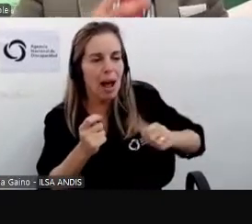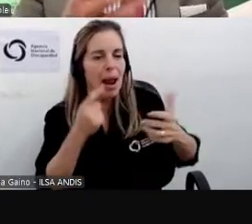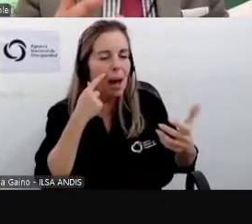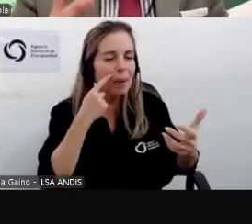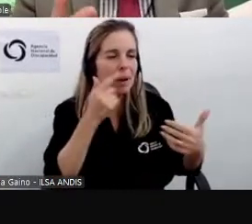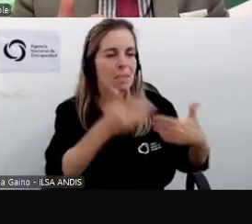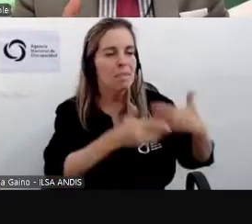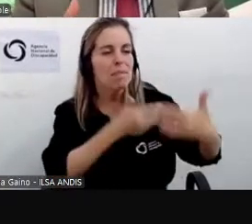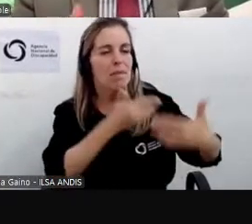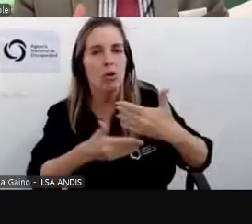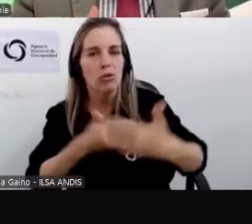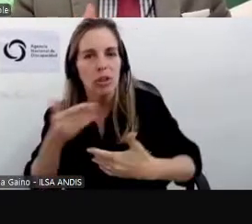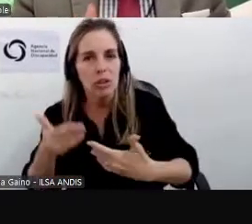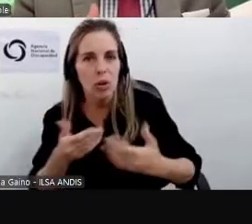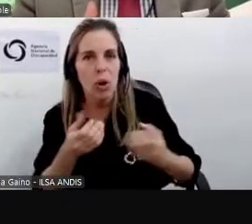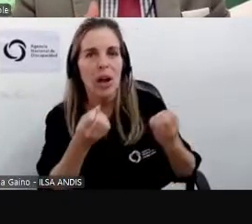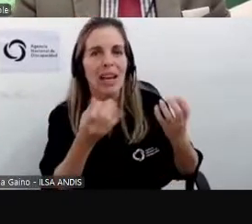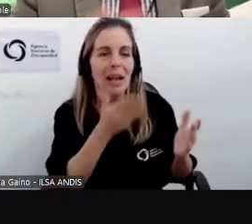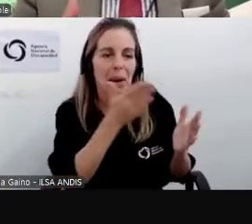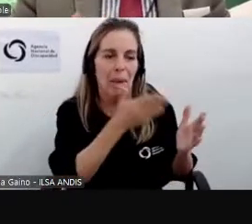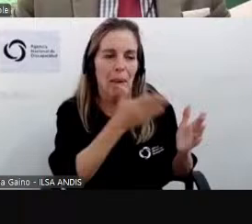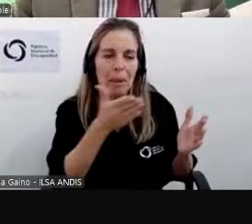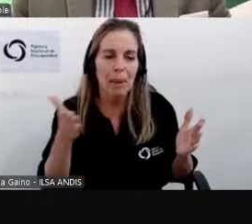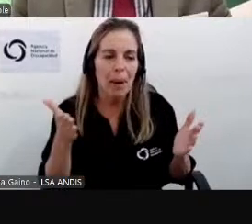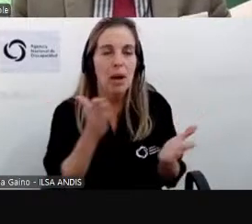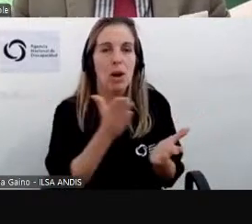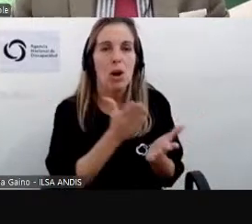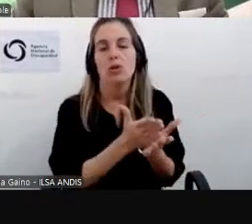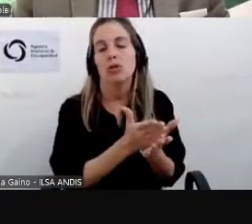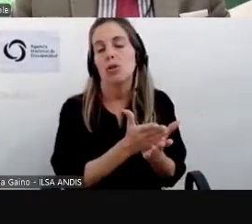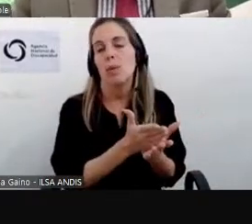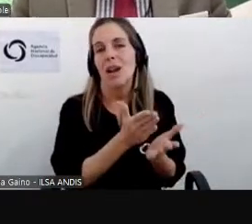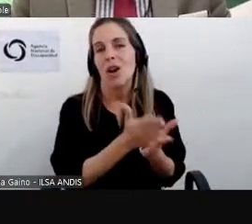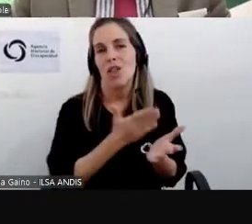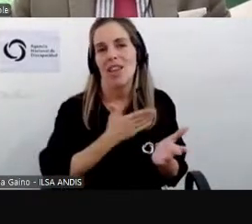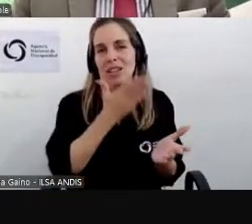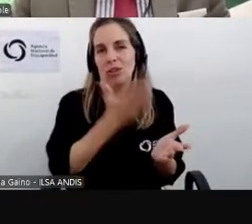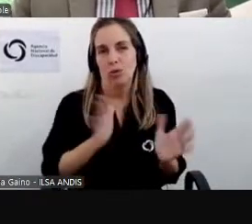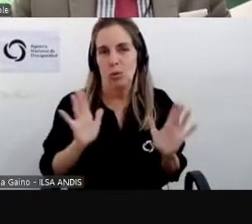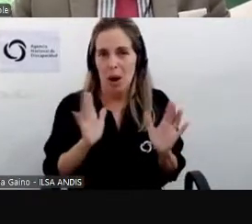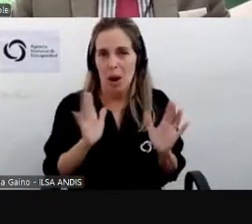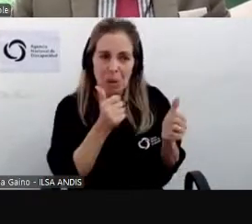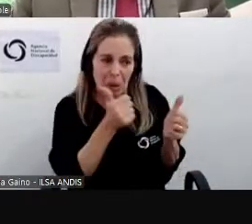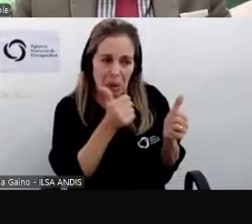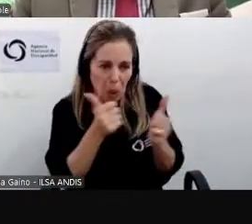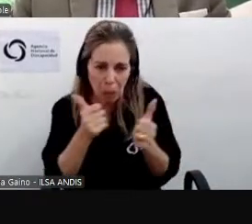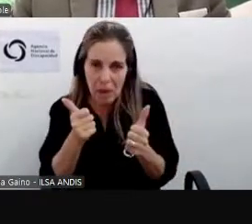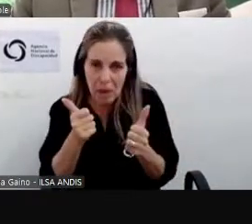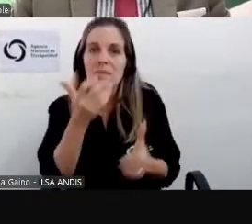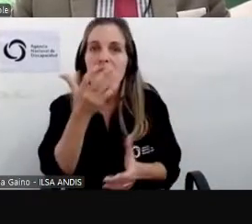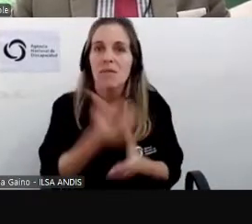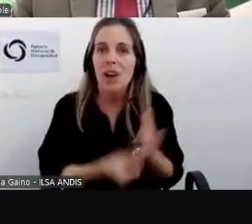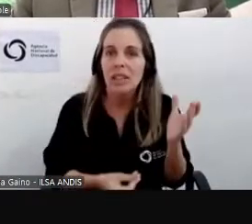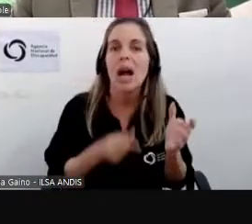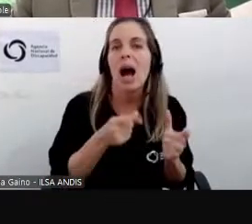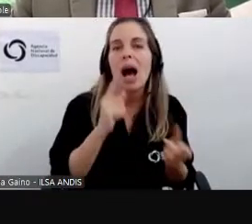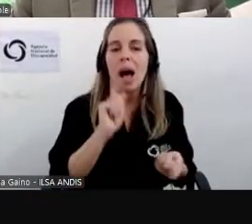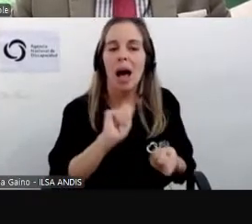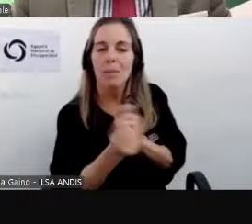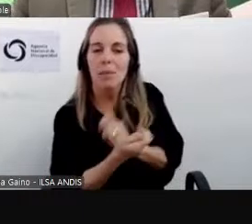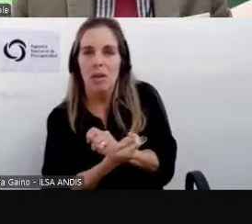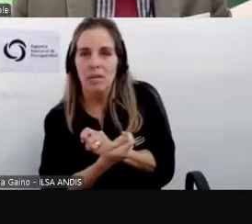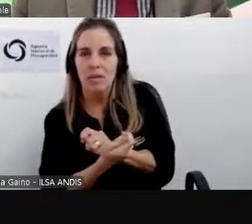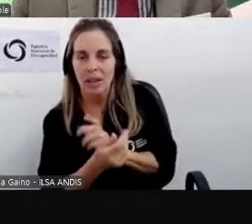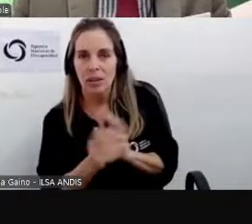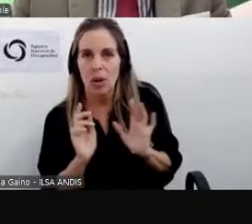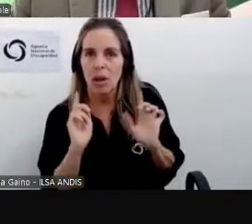the situation that prevails in the territory and what is occurring or how this is impacting on